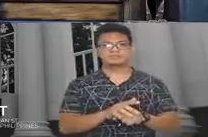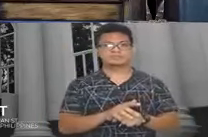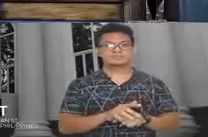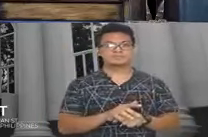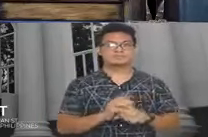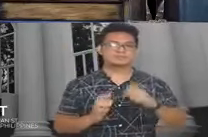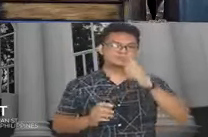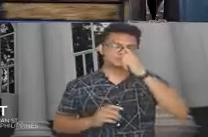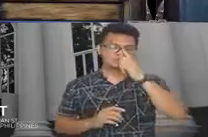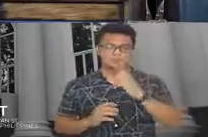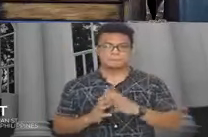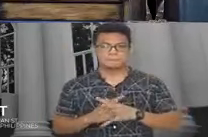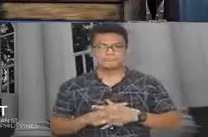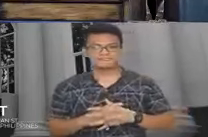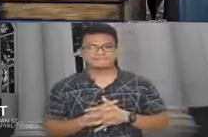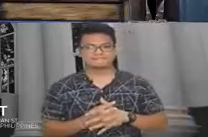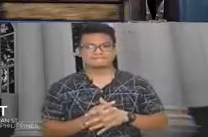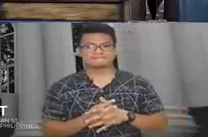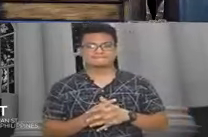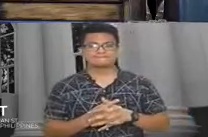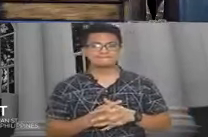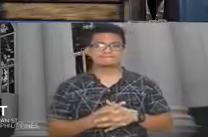God is going to fulfill his covenant.